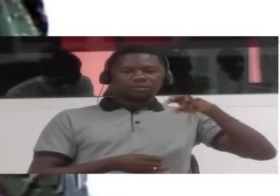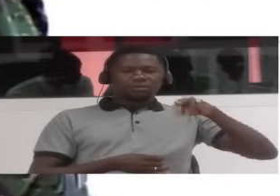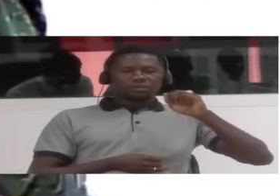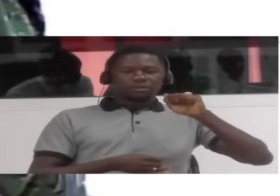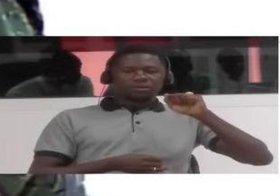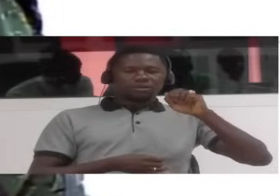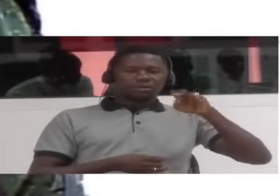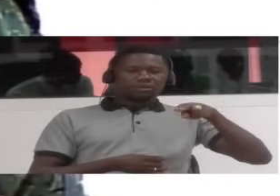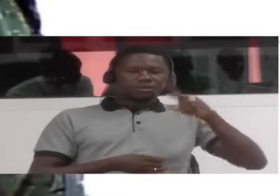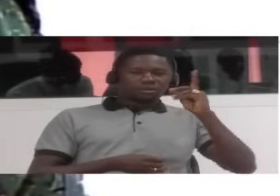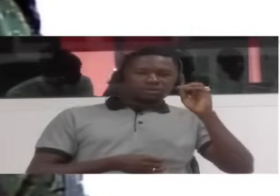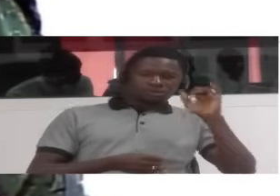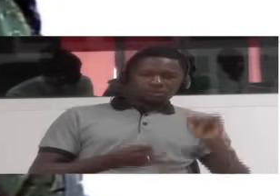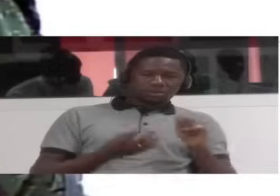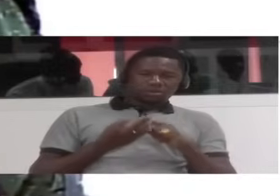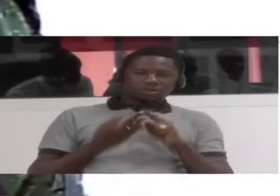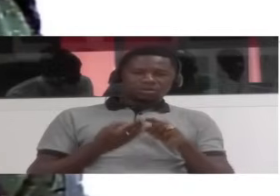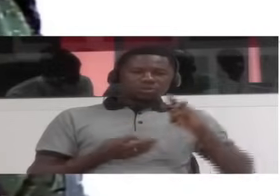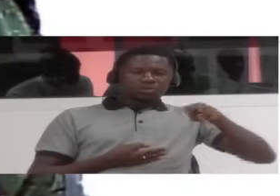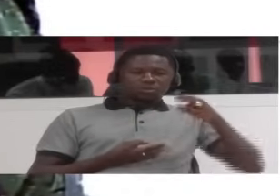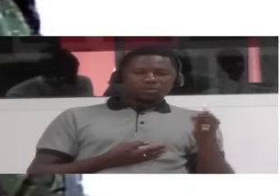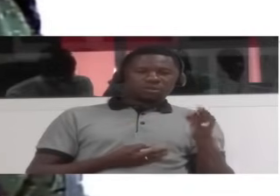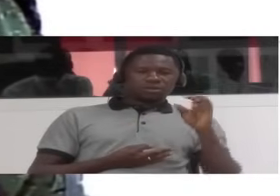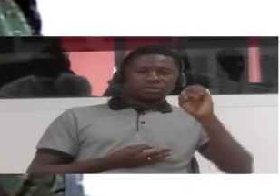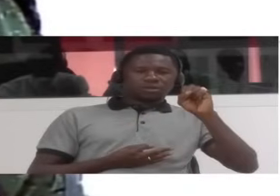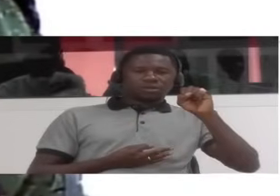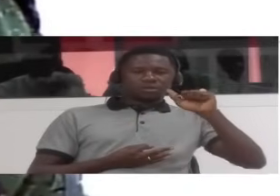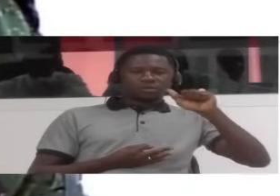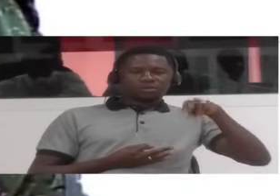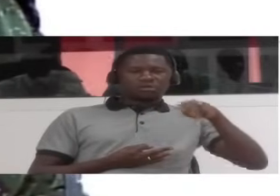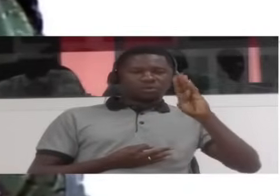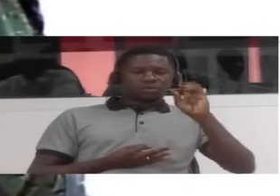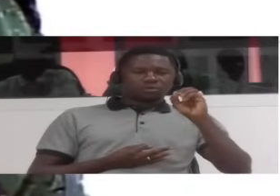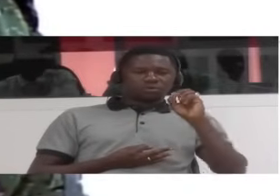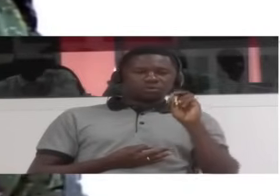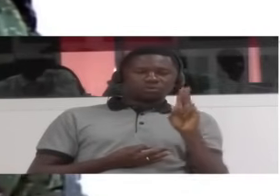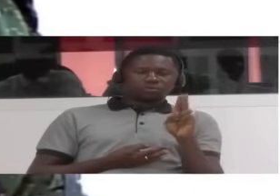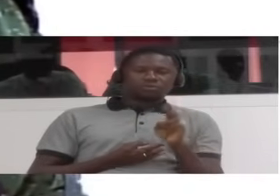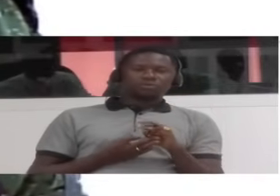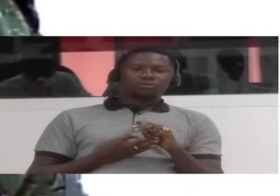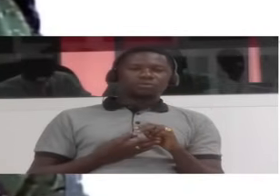I can remember Mohamed Sambu. You can cut, I can remember. Just name the names. Mohamed Sambu,